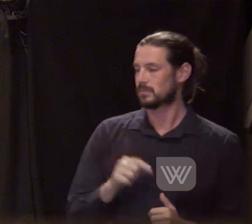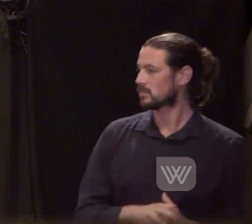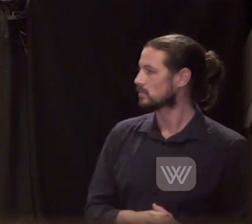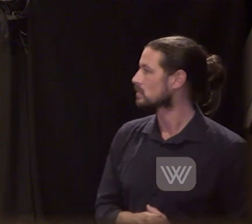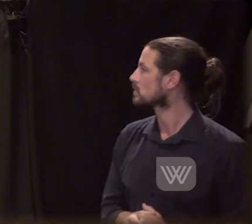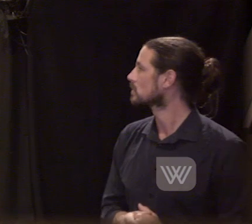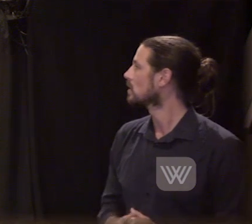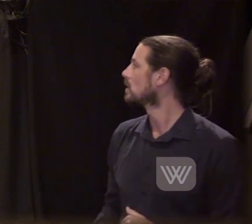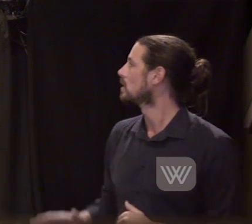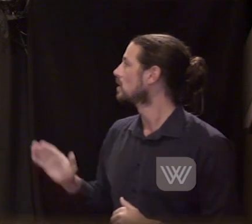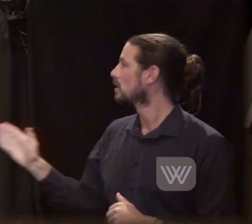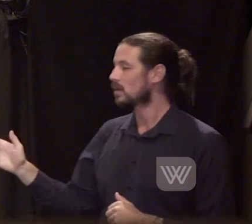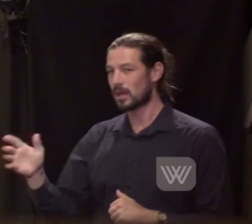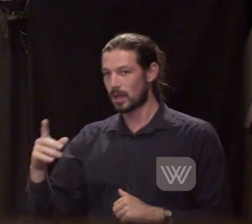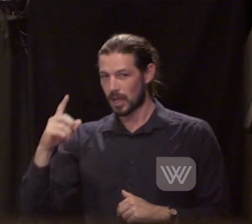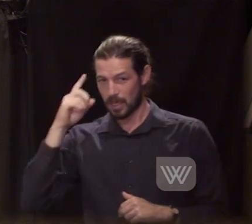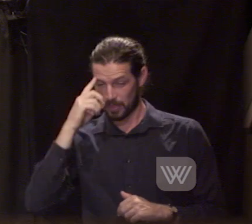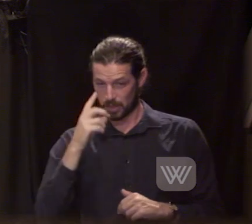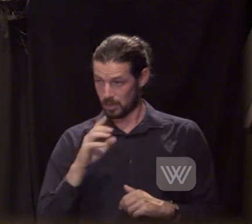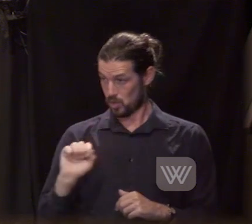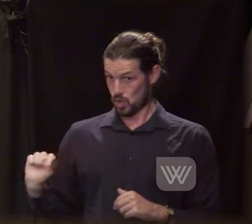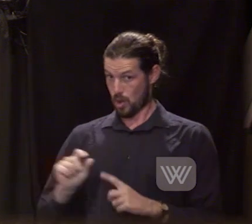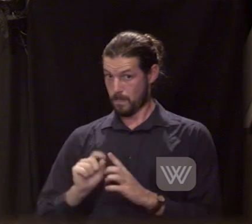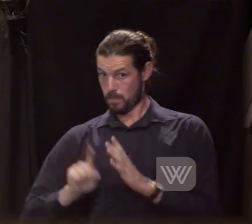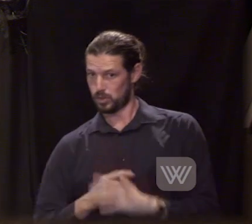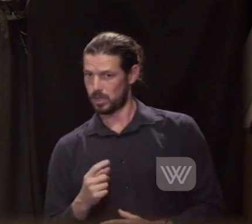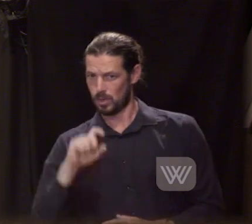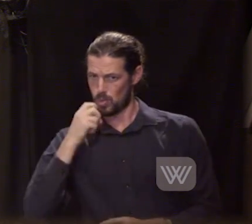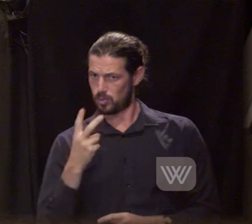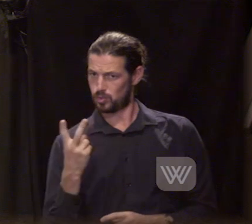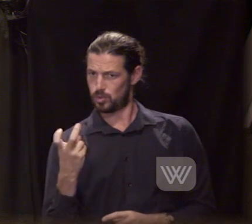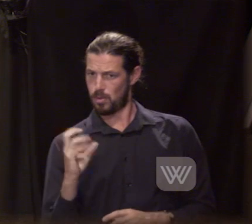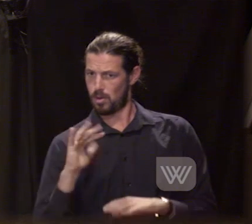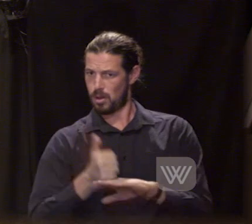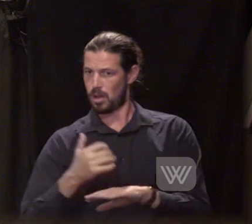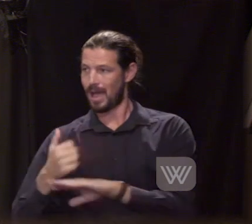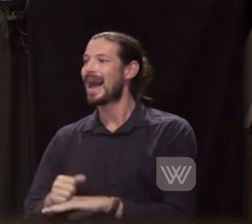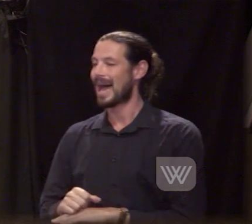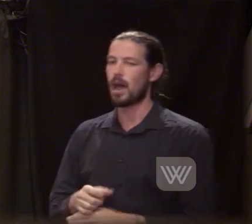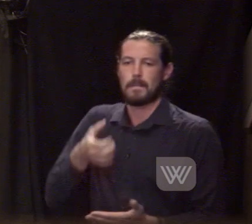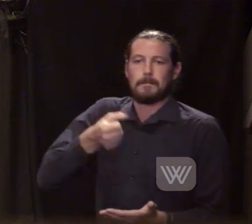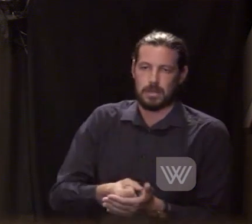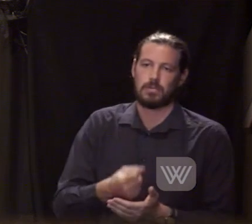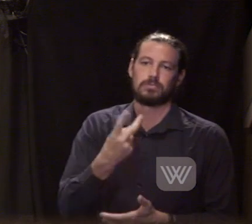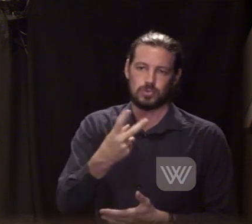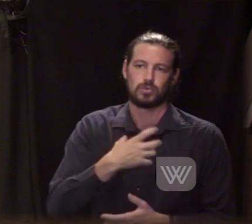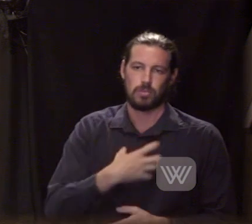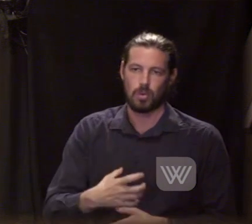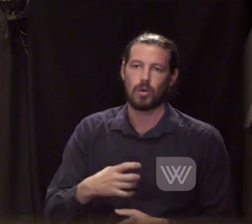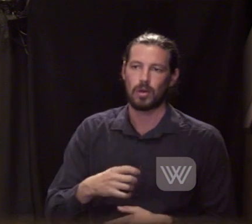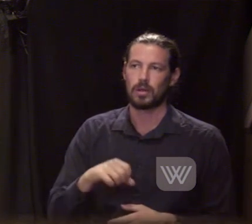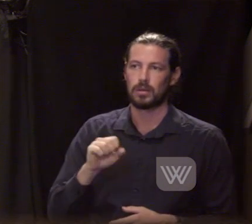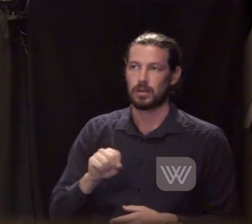they're planning on, there's 2 more high seas, I think, planned. There's at least 2. It depends Yeah. on how the funding goes. But Yeah. yeah, they're in the 5th mission right now. They're